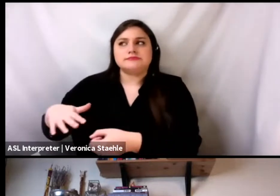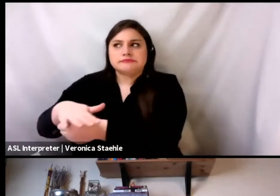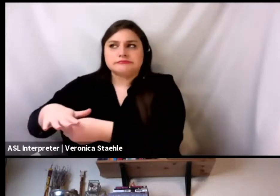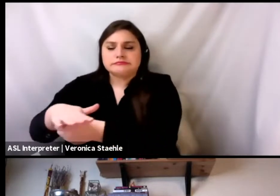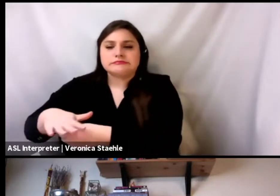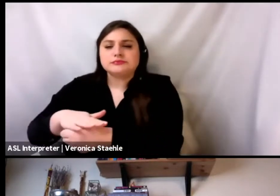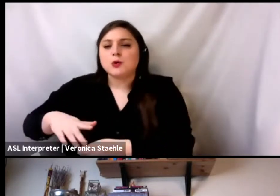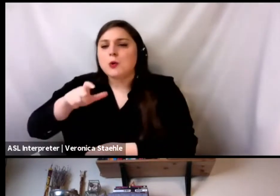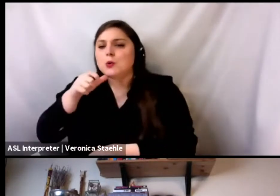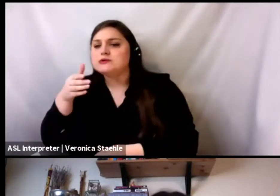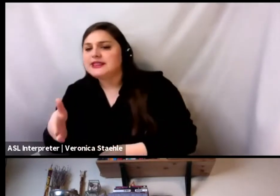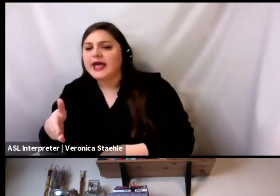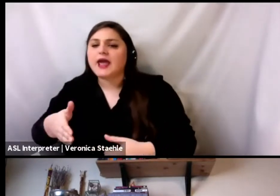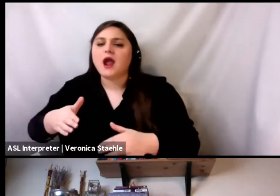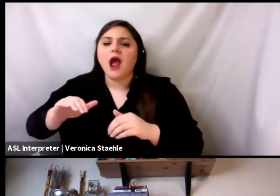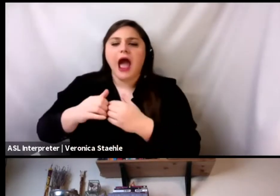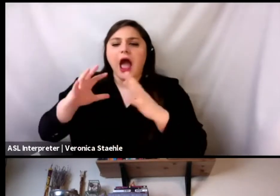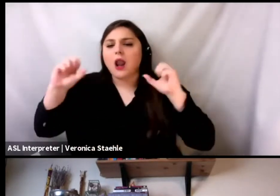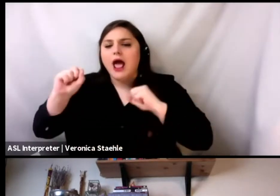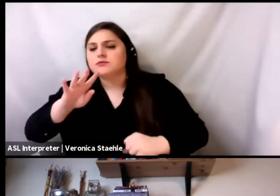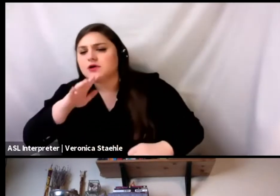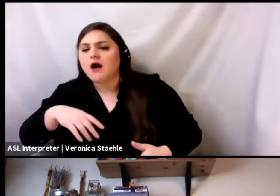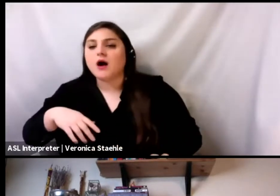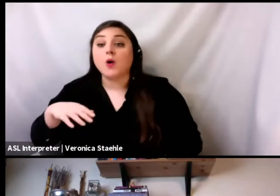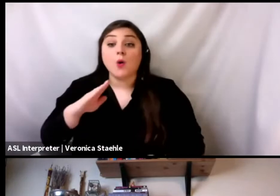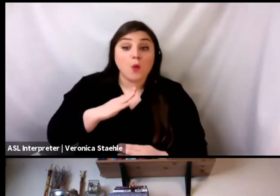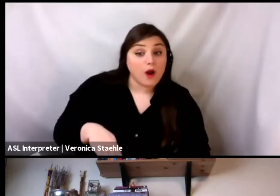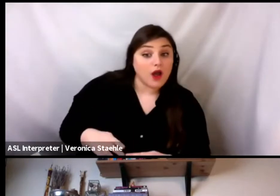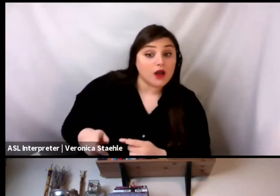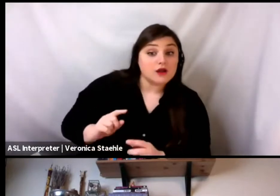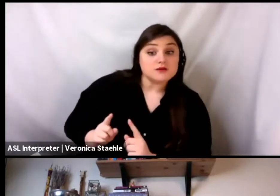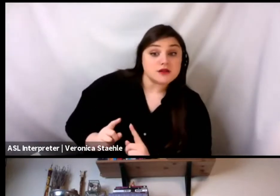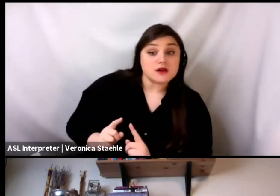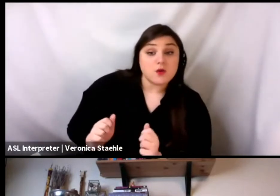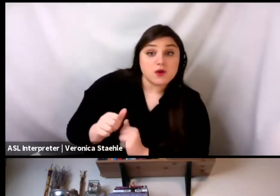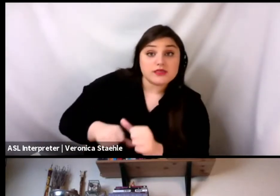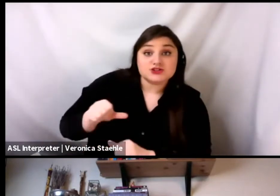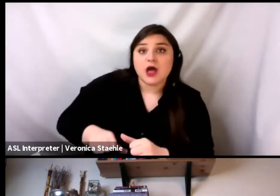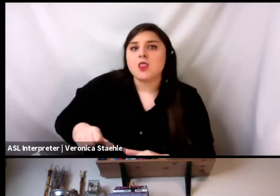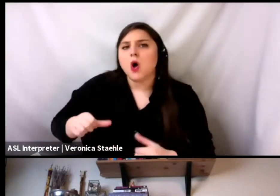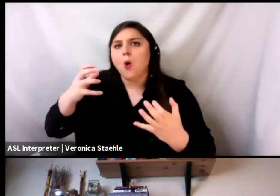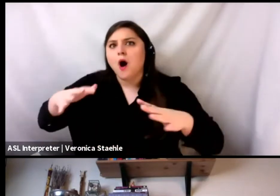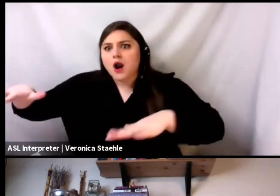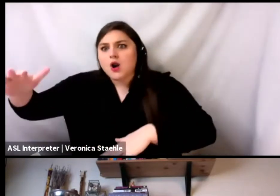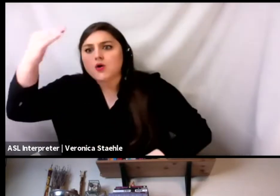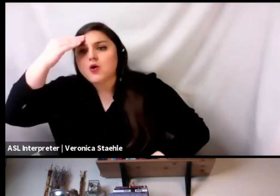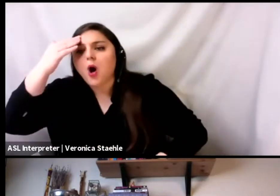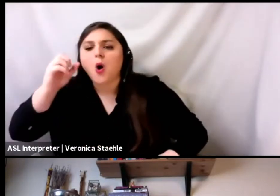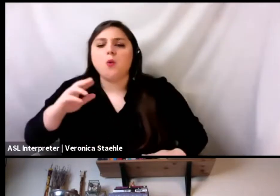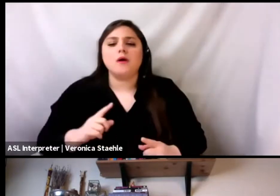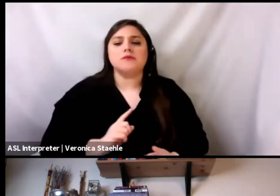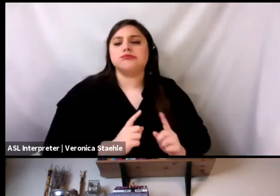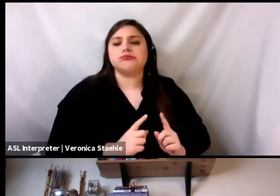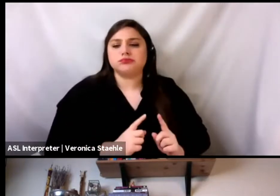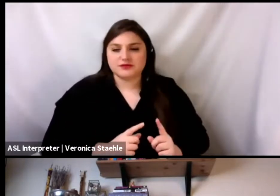who should be hearing and who is not hearing it. And so but that sense of like gut